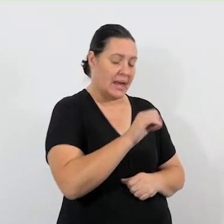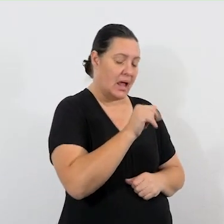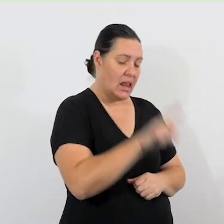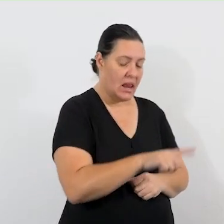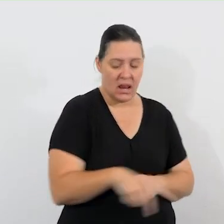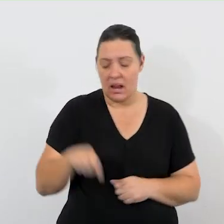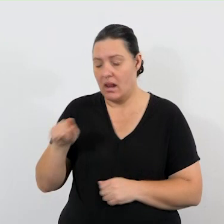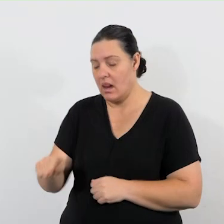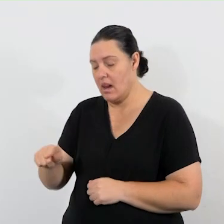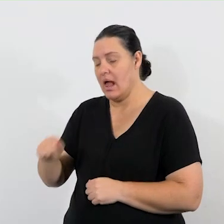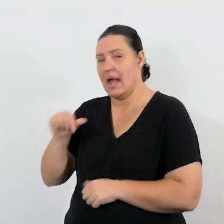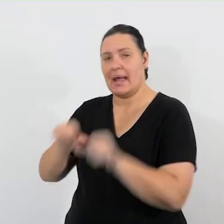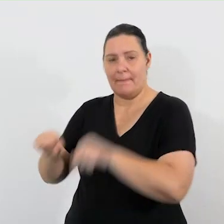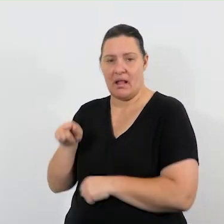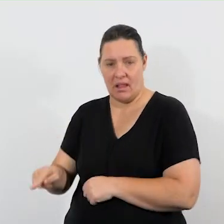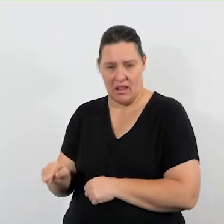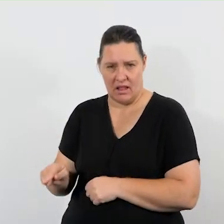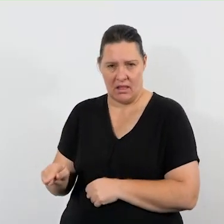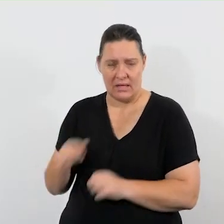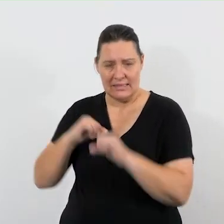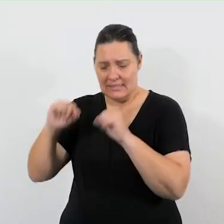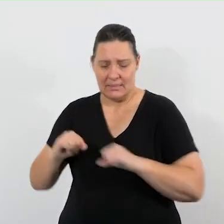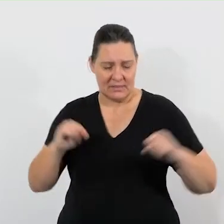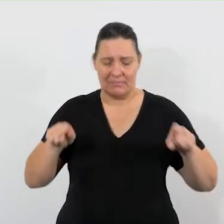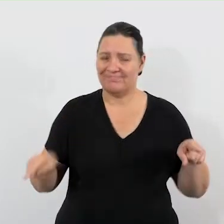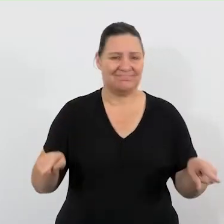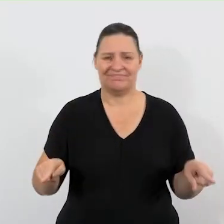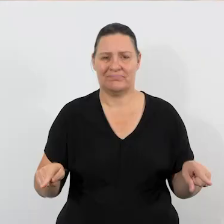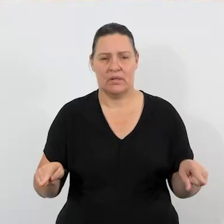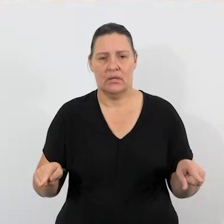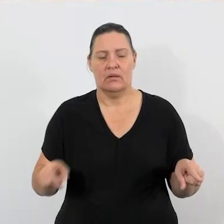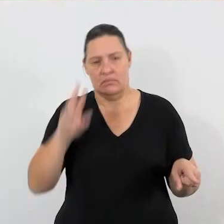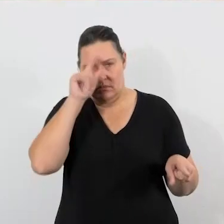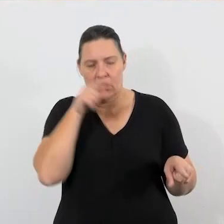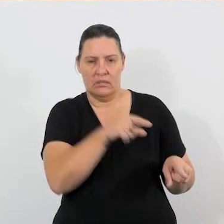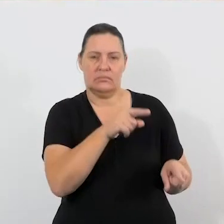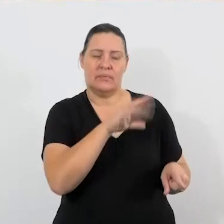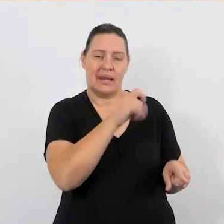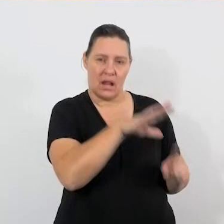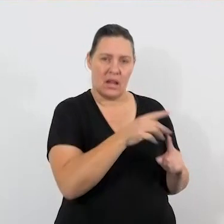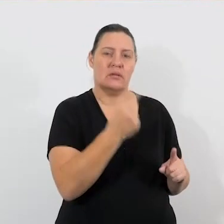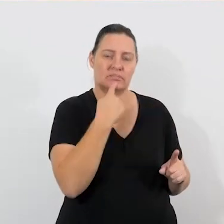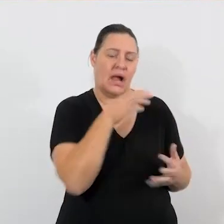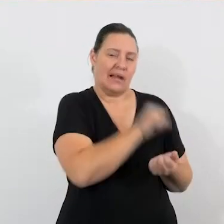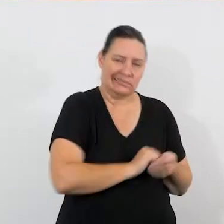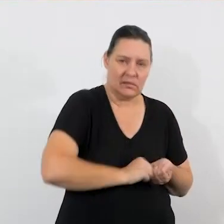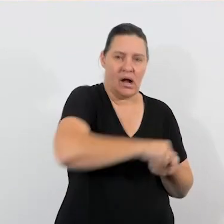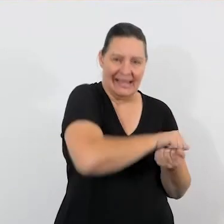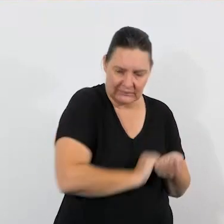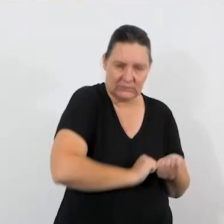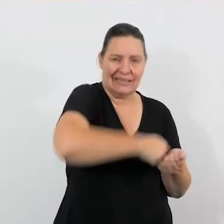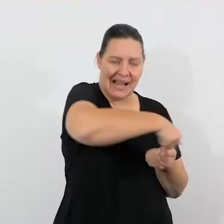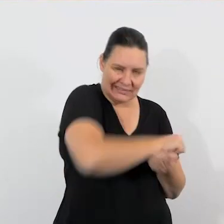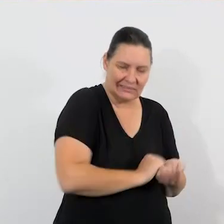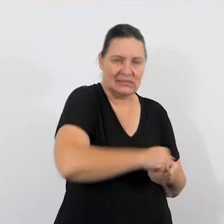or mix up mechanical and chemical digestion. If you remember, we said mechanical is the physical breakdown,